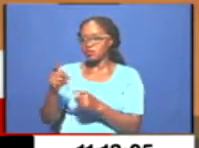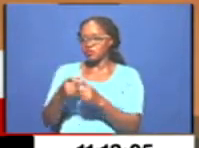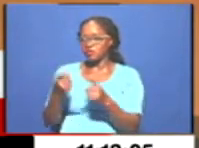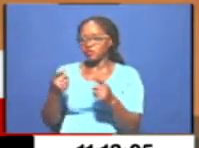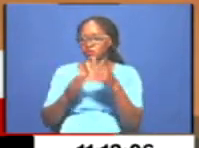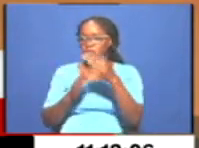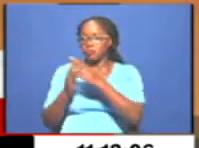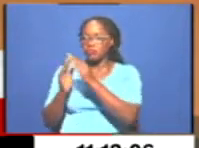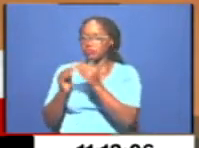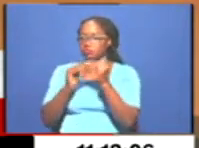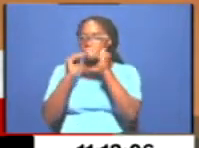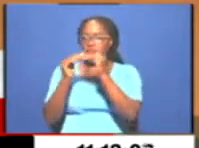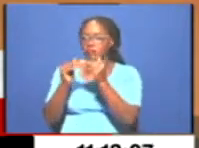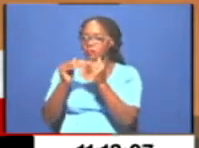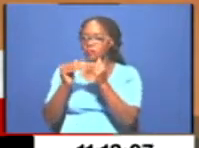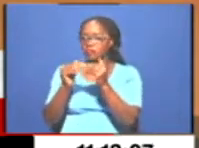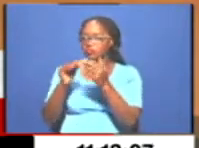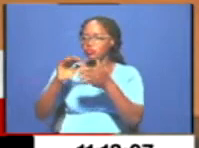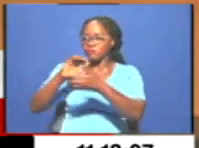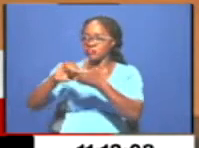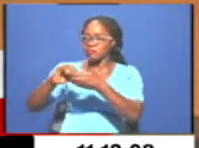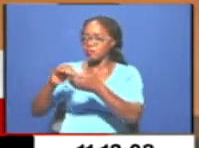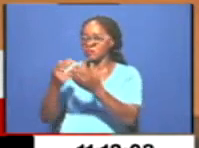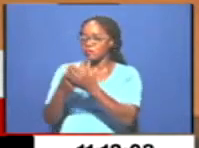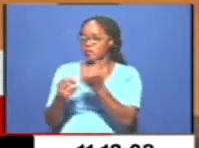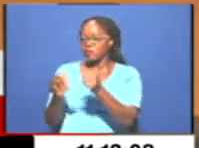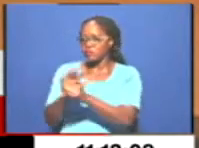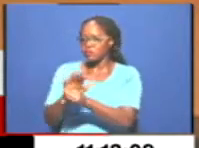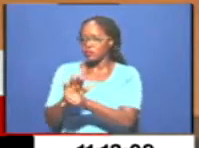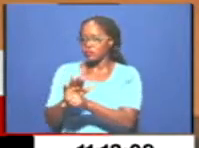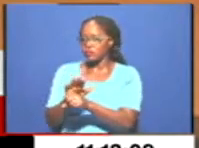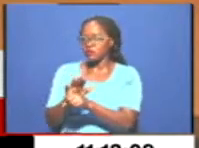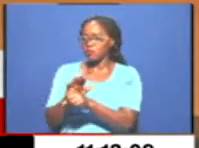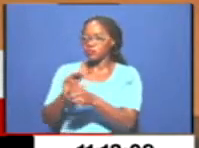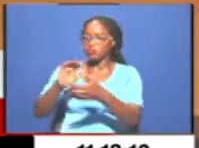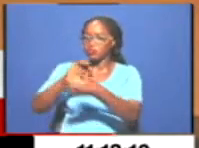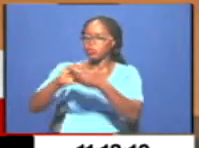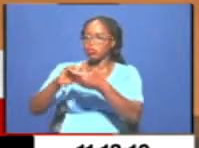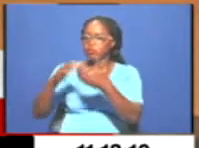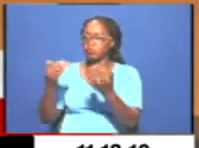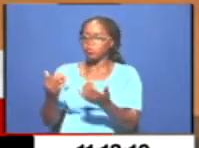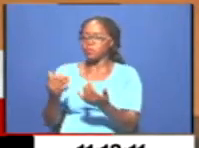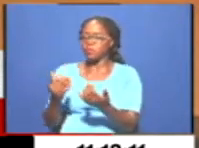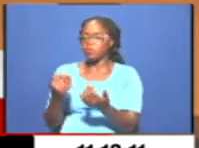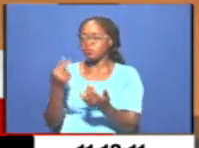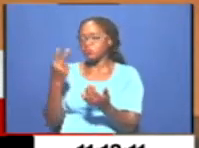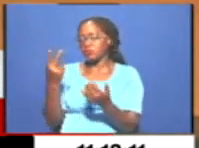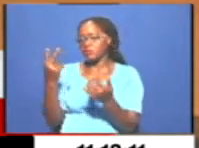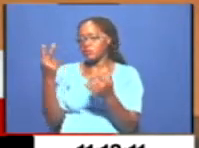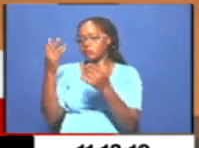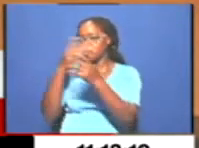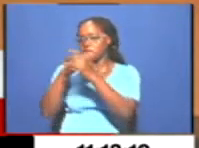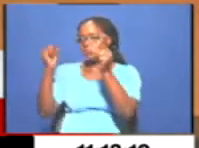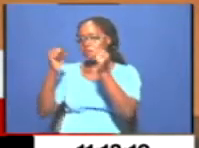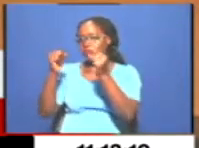of federations. Within most federations, you'll find that right now there are only two presidents, netball and cricket, who